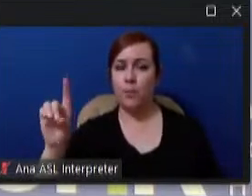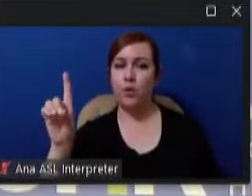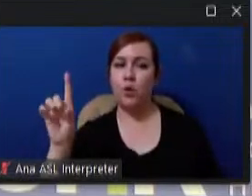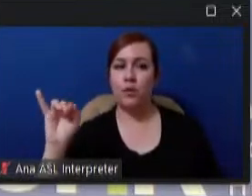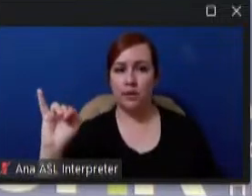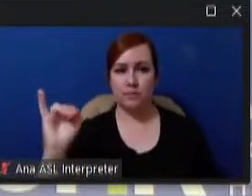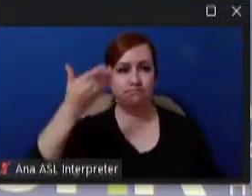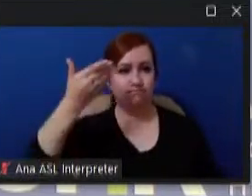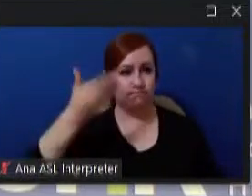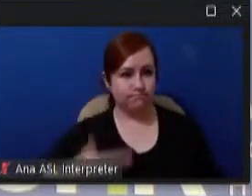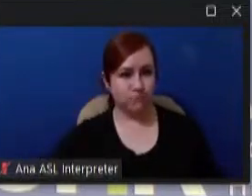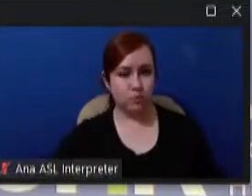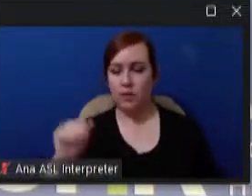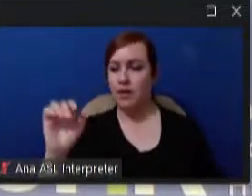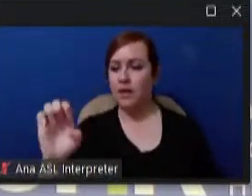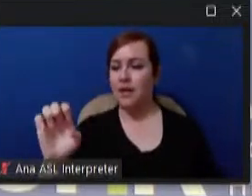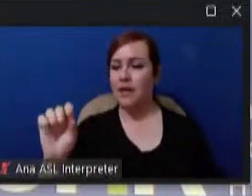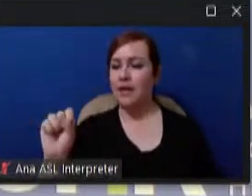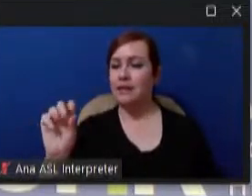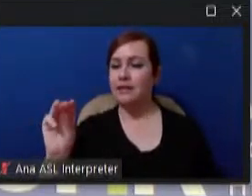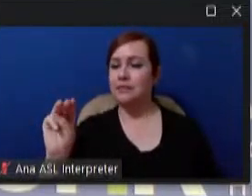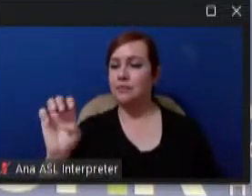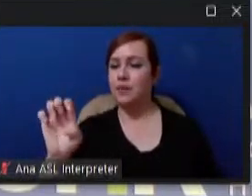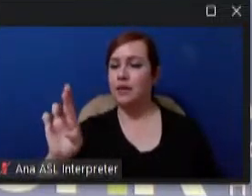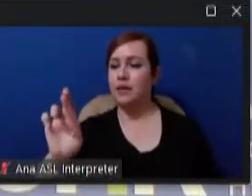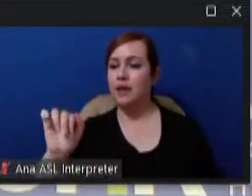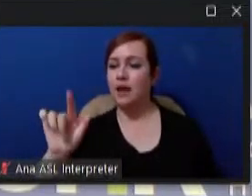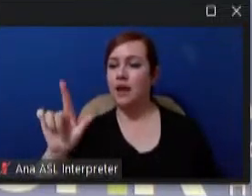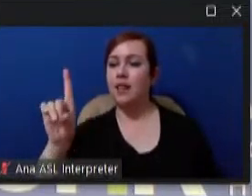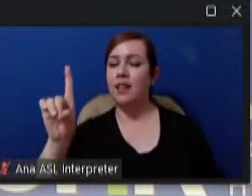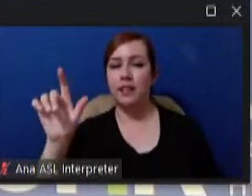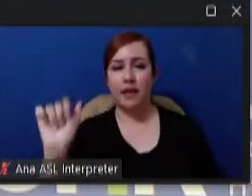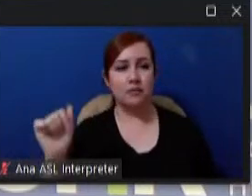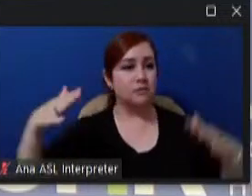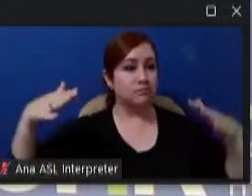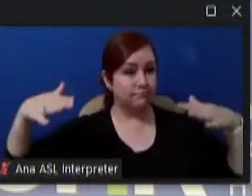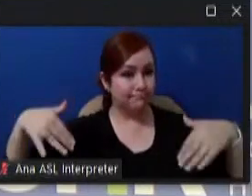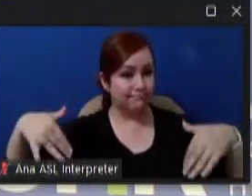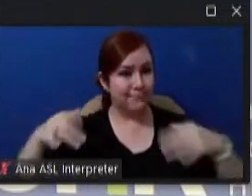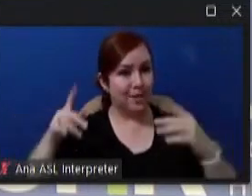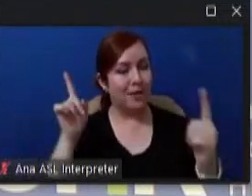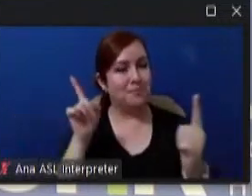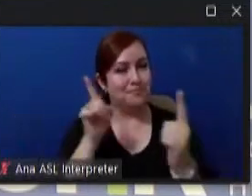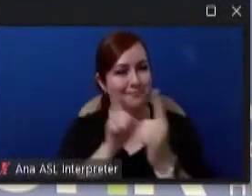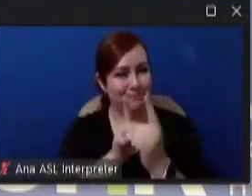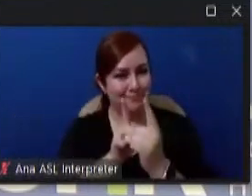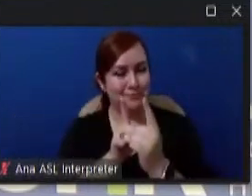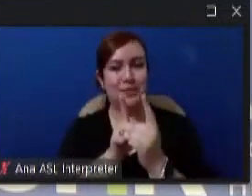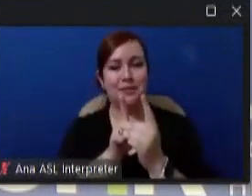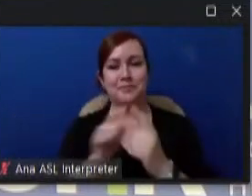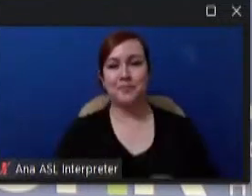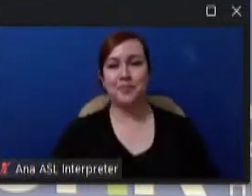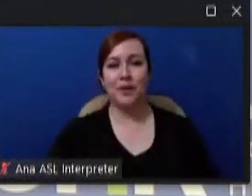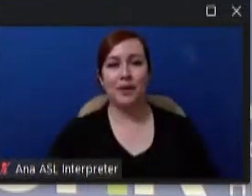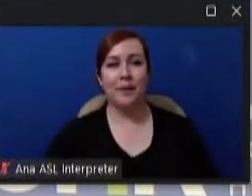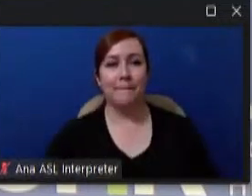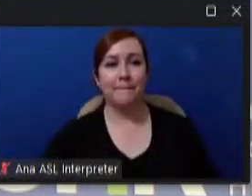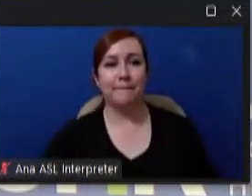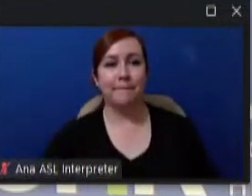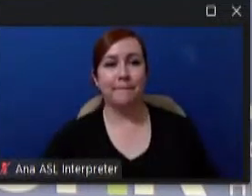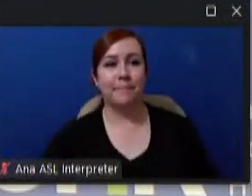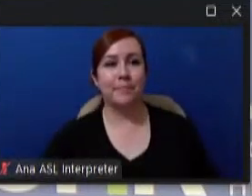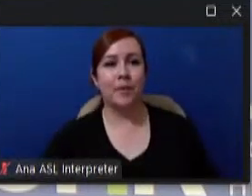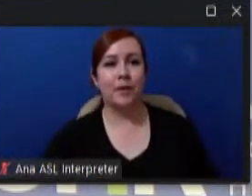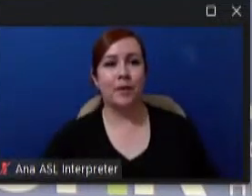I am Esmeralda Arosemena de Troitiño. For those of you I have not had the pleasure of